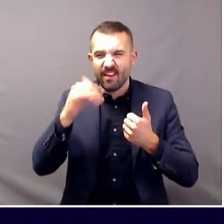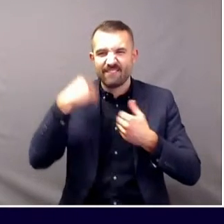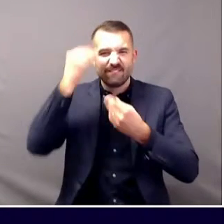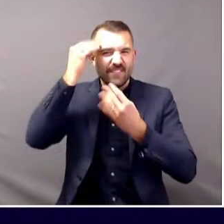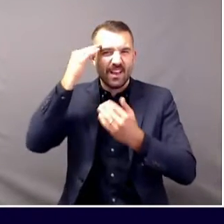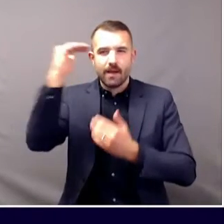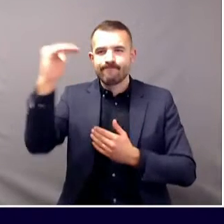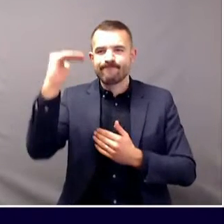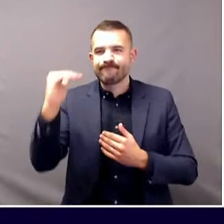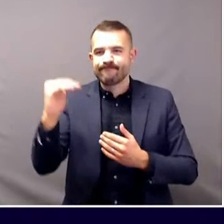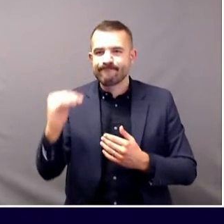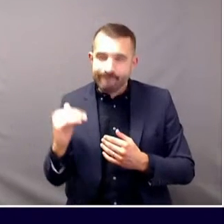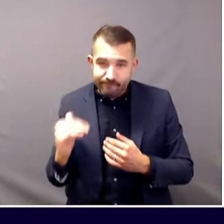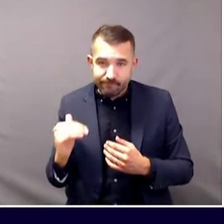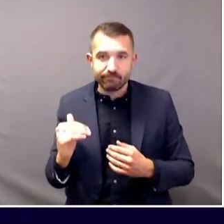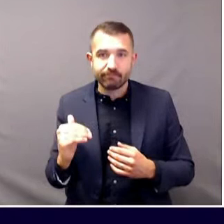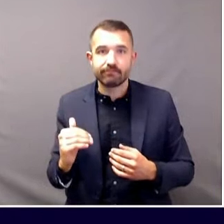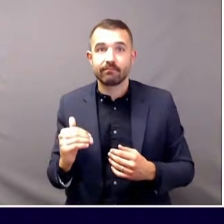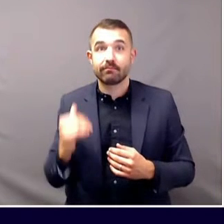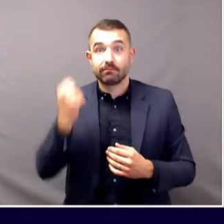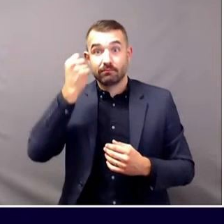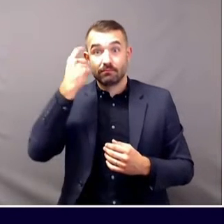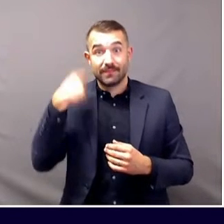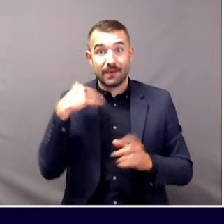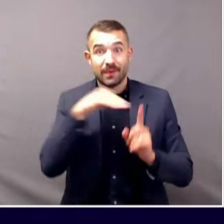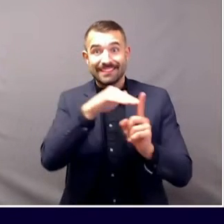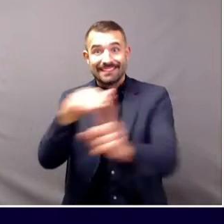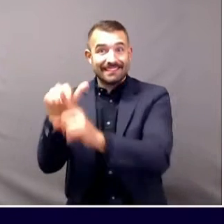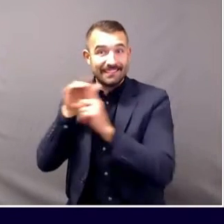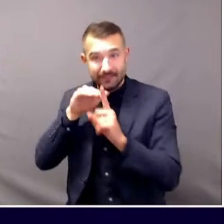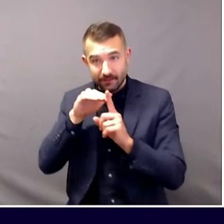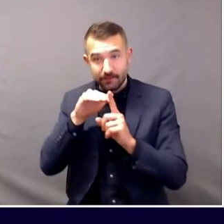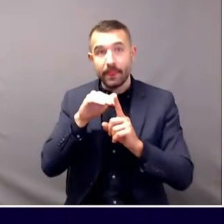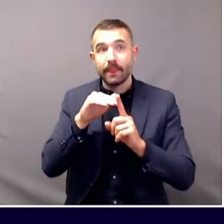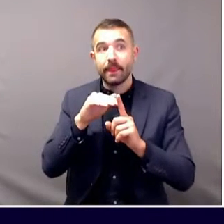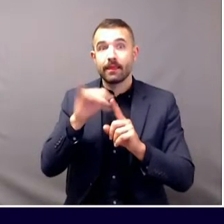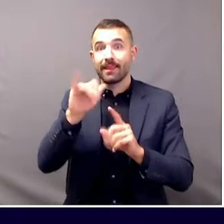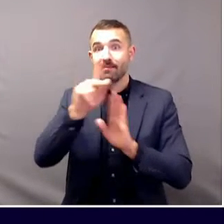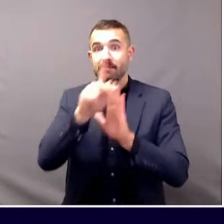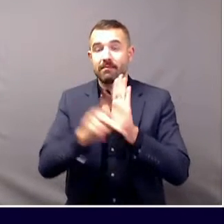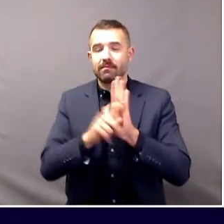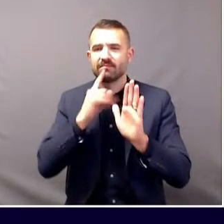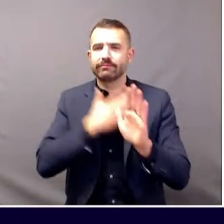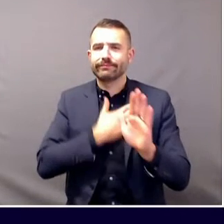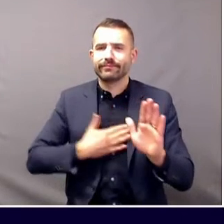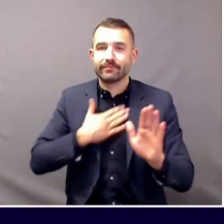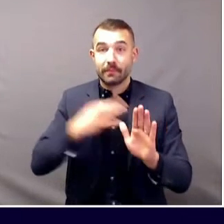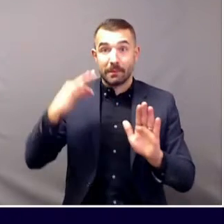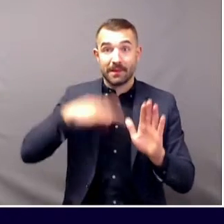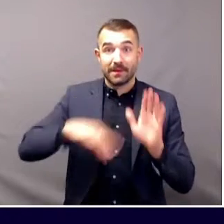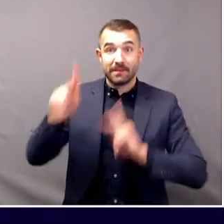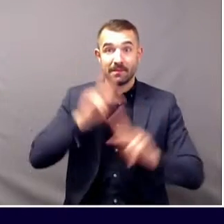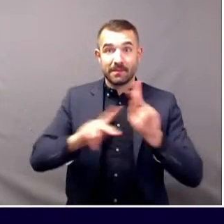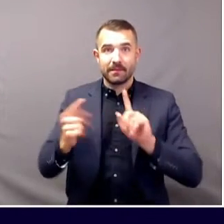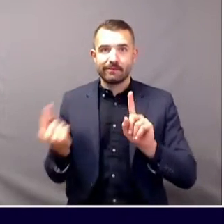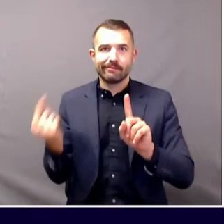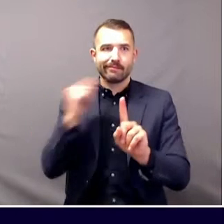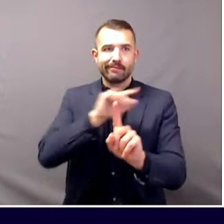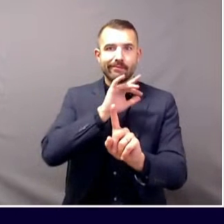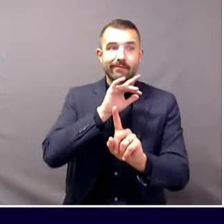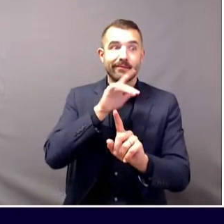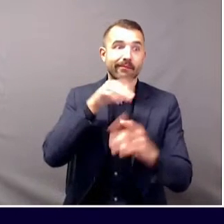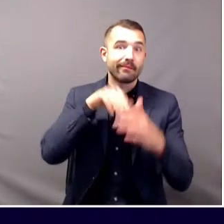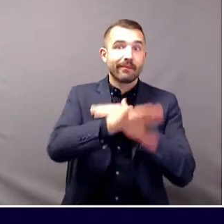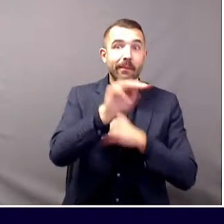as a reminder, these policies do apply to Maine residents who go to Massachusetts or Connecticut, Rhode Island, New York, New Jersey, or